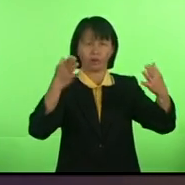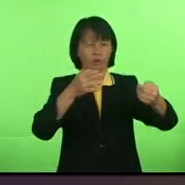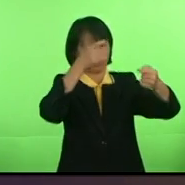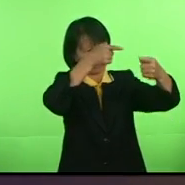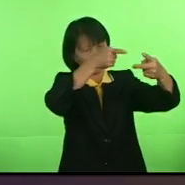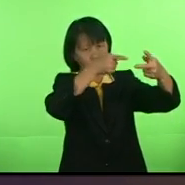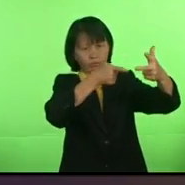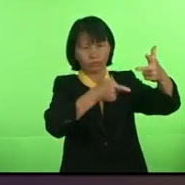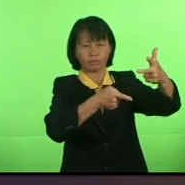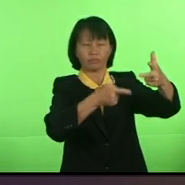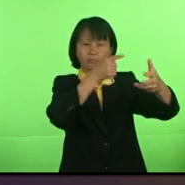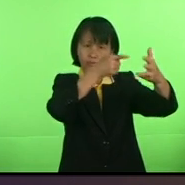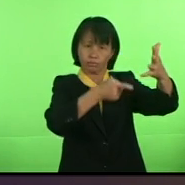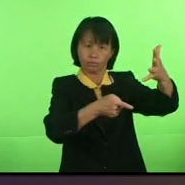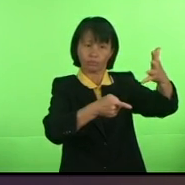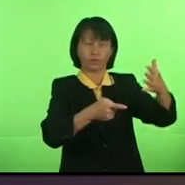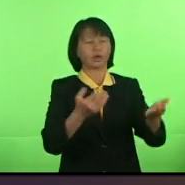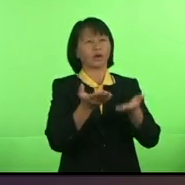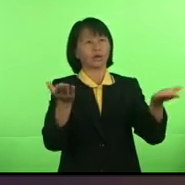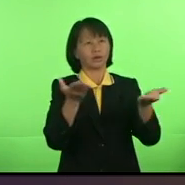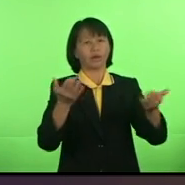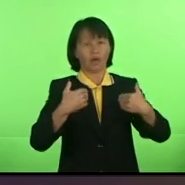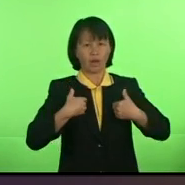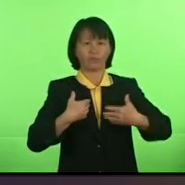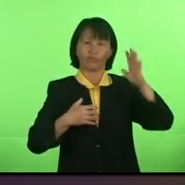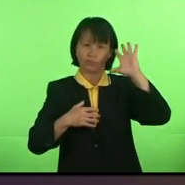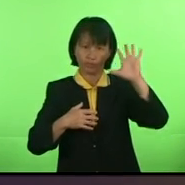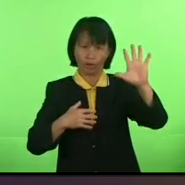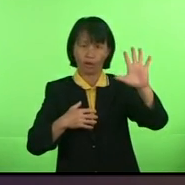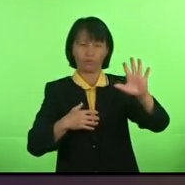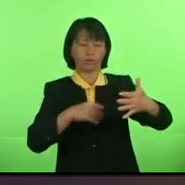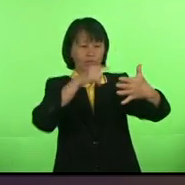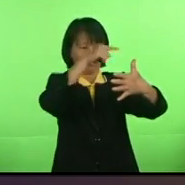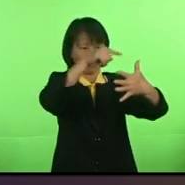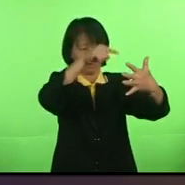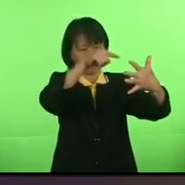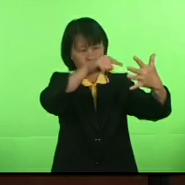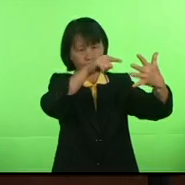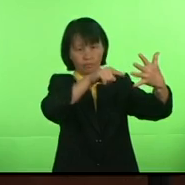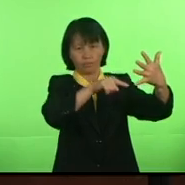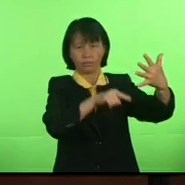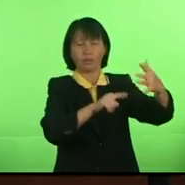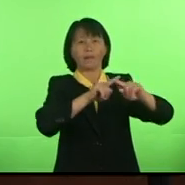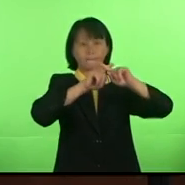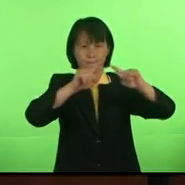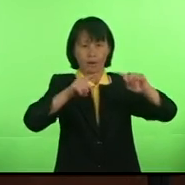points. Okay, so here I've given you 5 points, but the